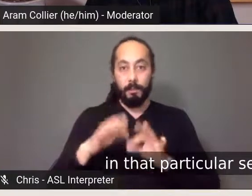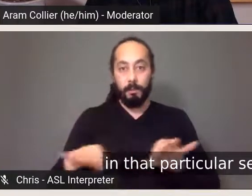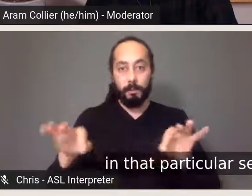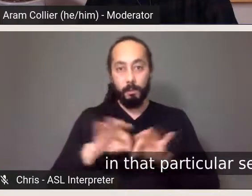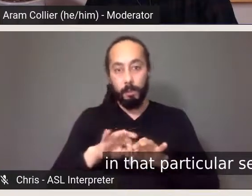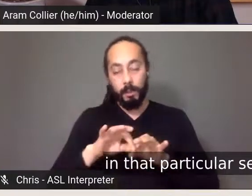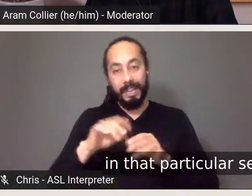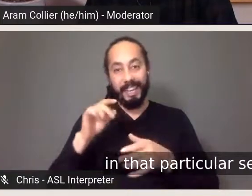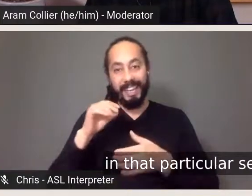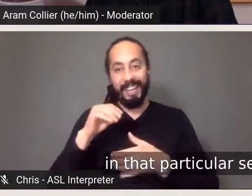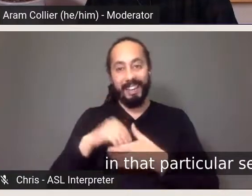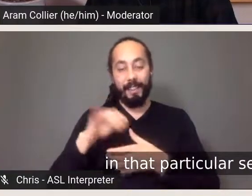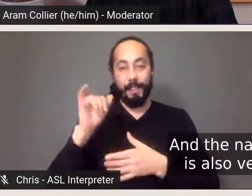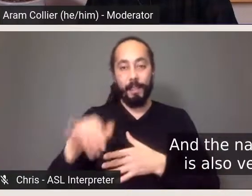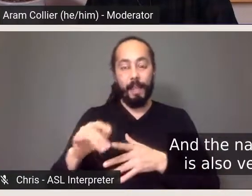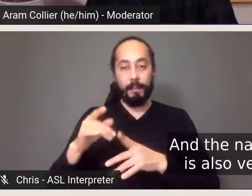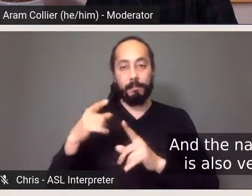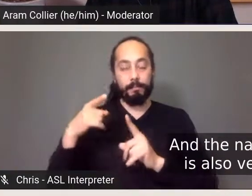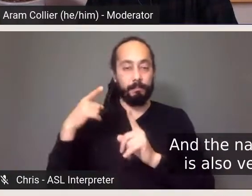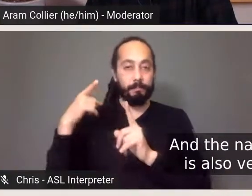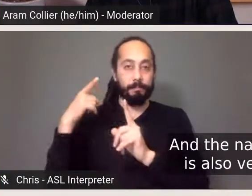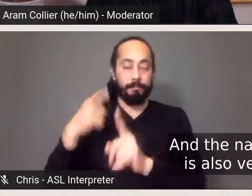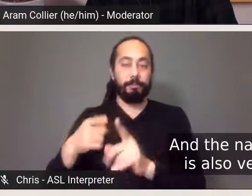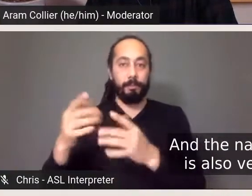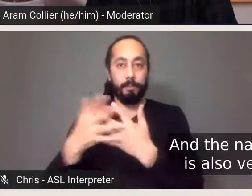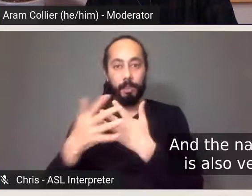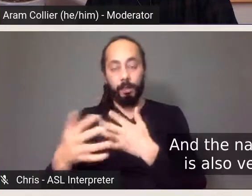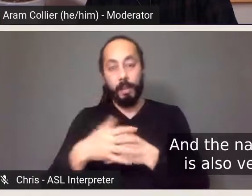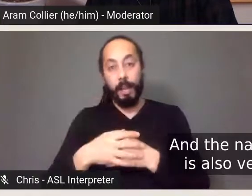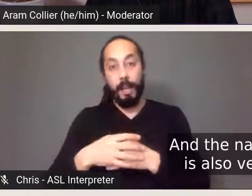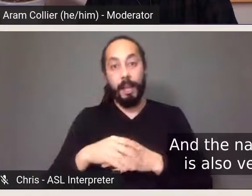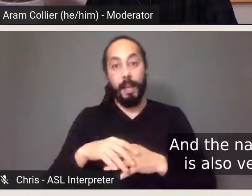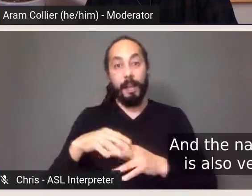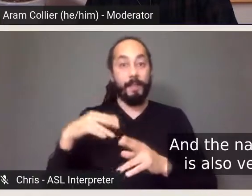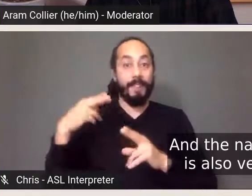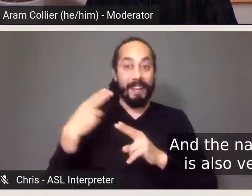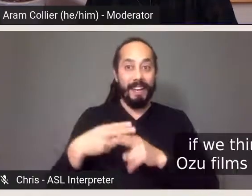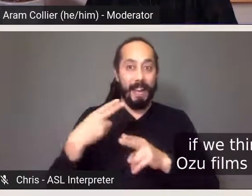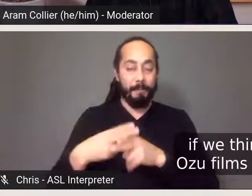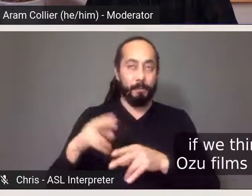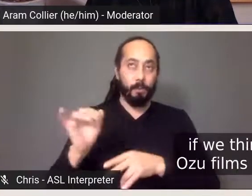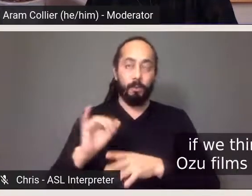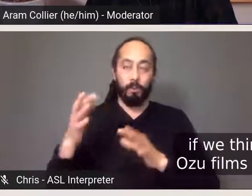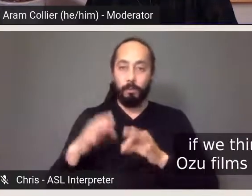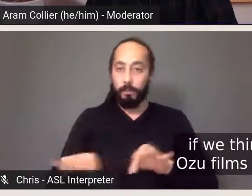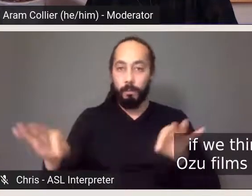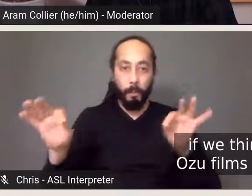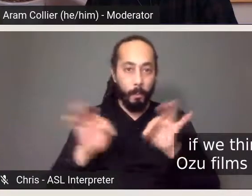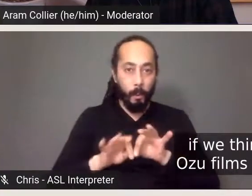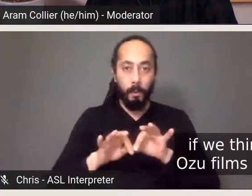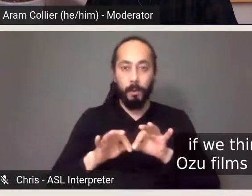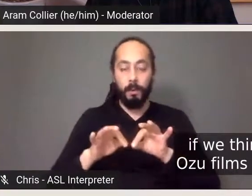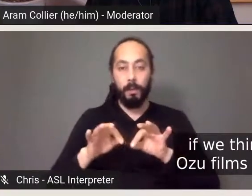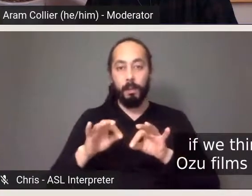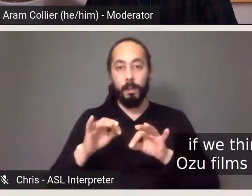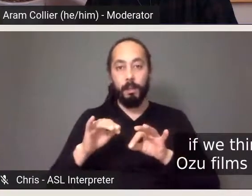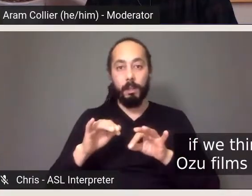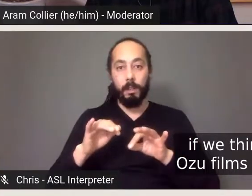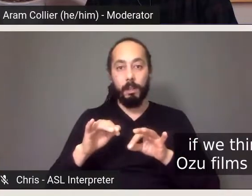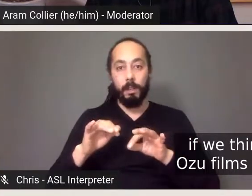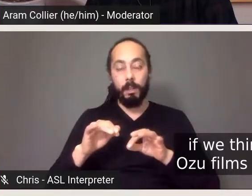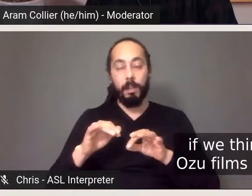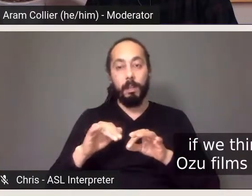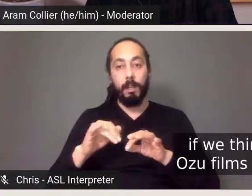particular sequence of the shadow. And the name of Noriko is also very important if we think about the Ozu